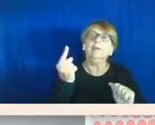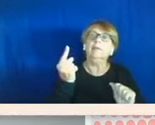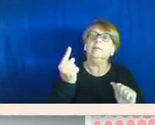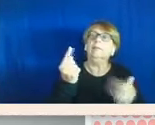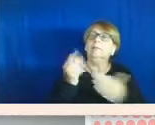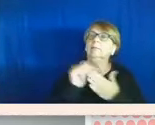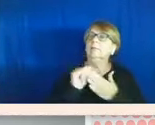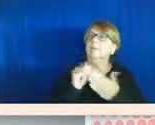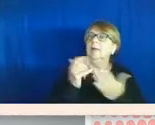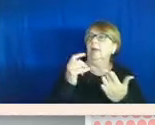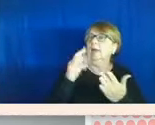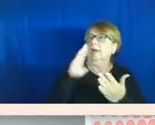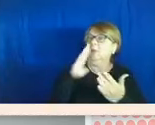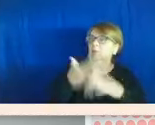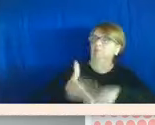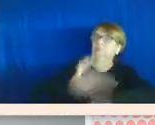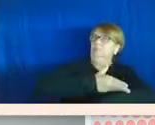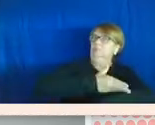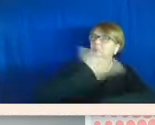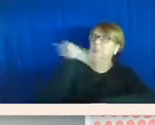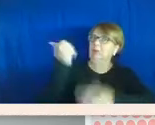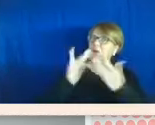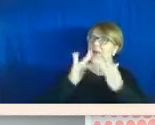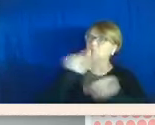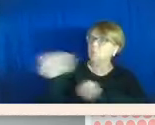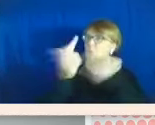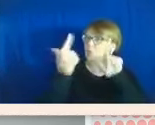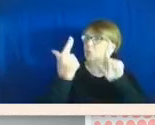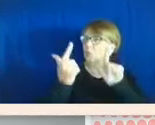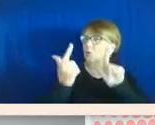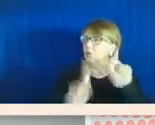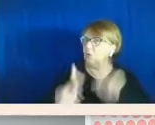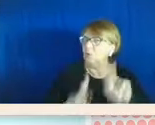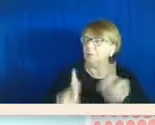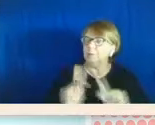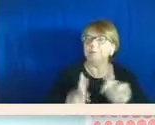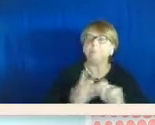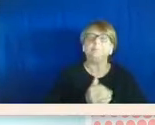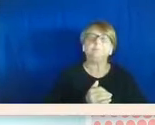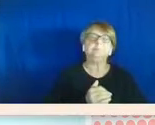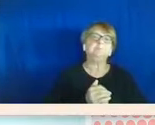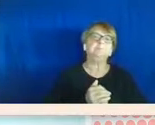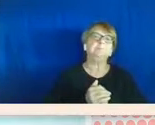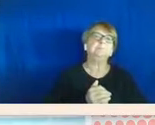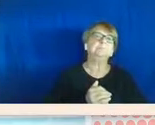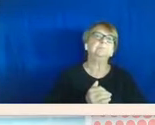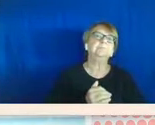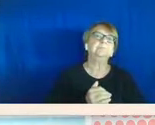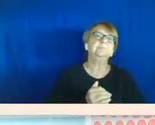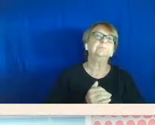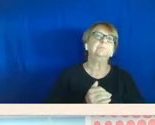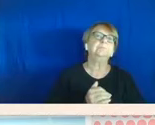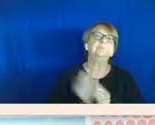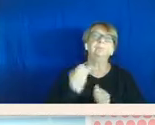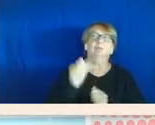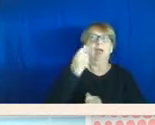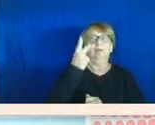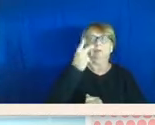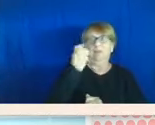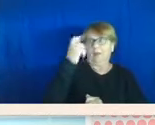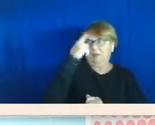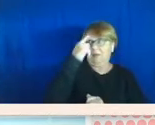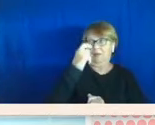get better internet service for everybody? Yeah. Well, I think the governor just signed a bill about that yesterday, as a